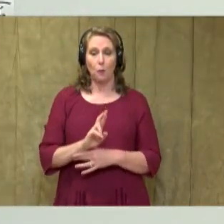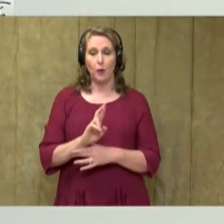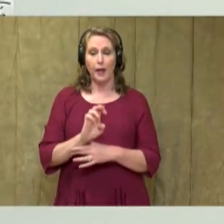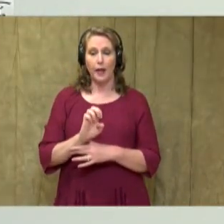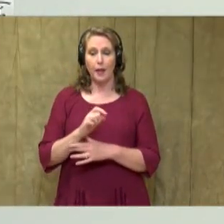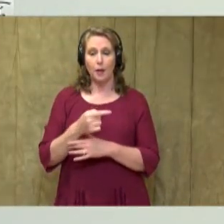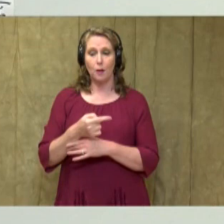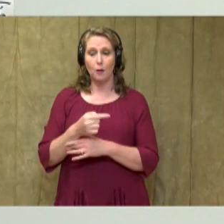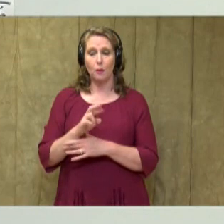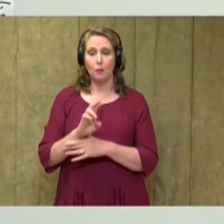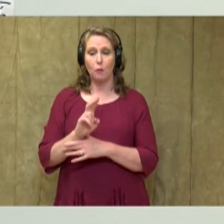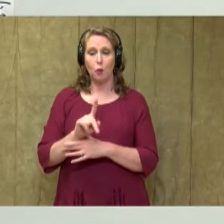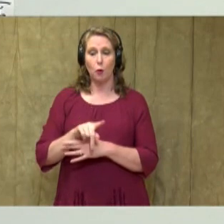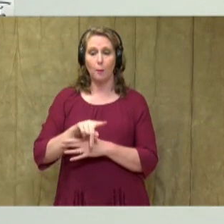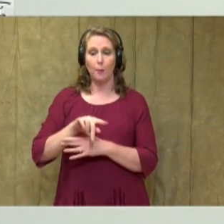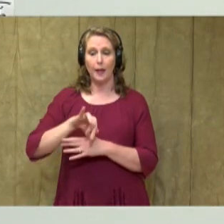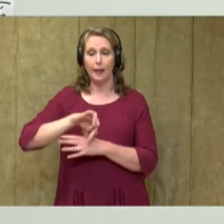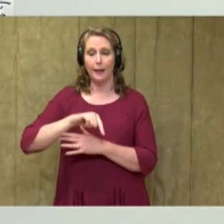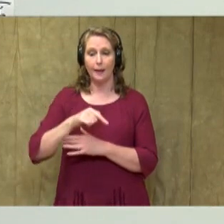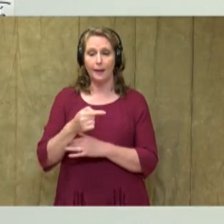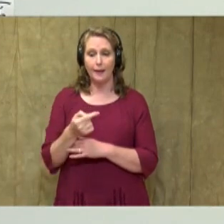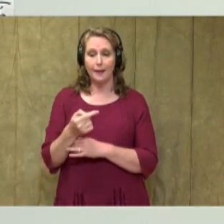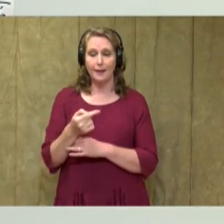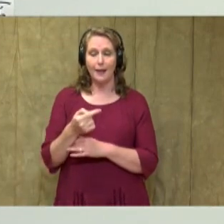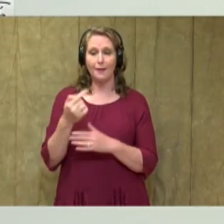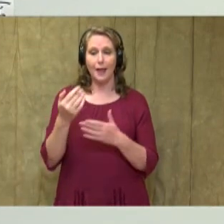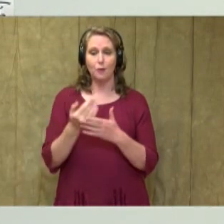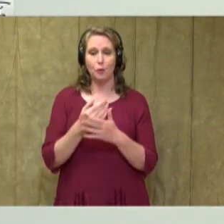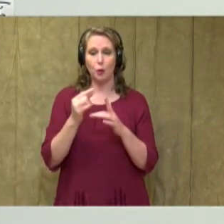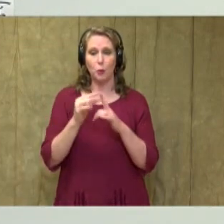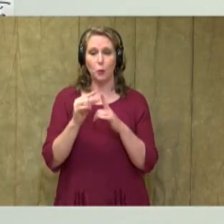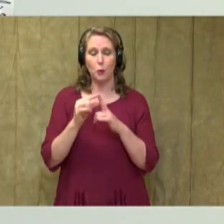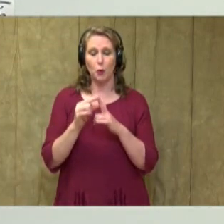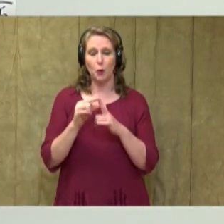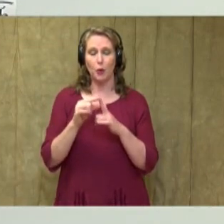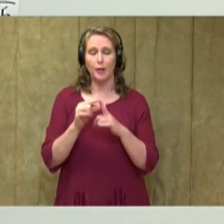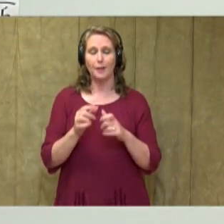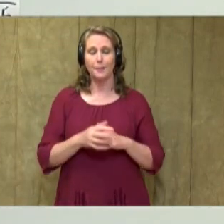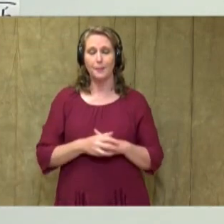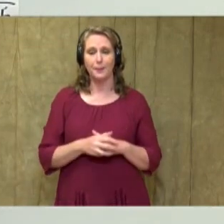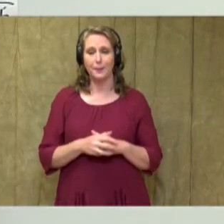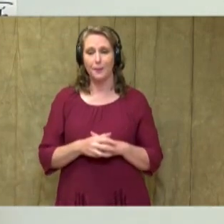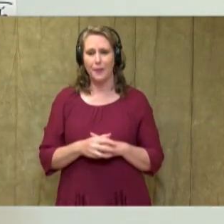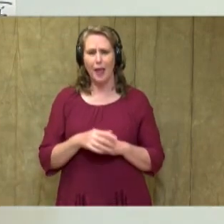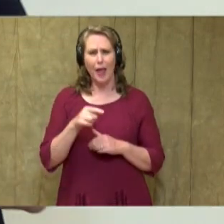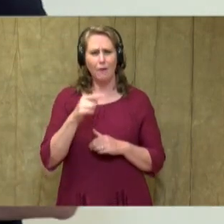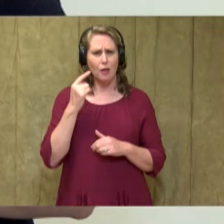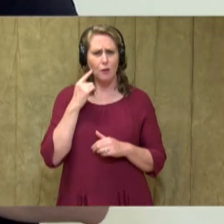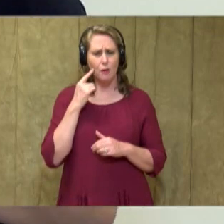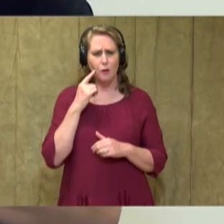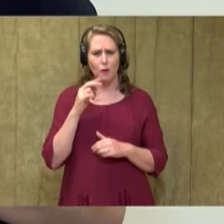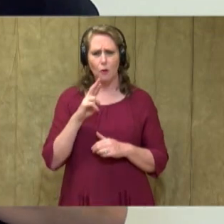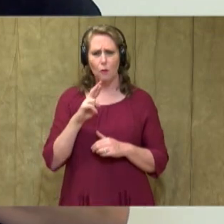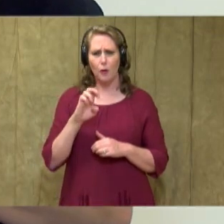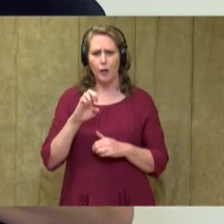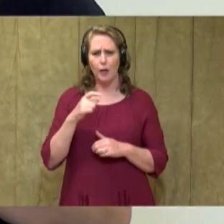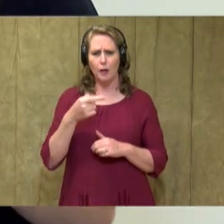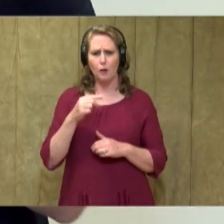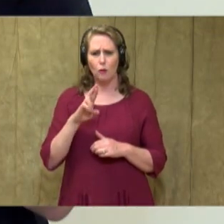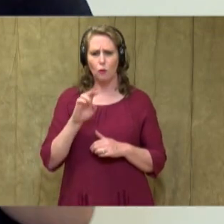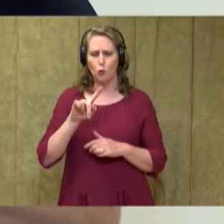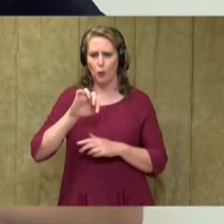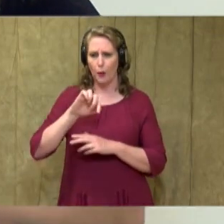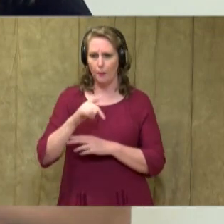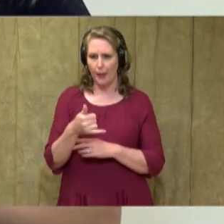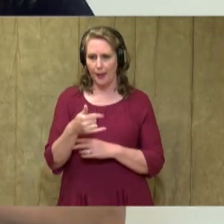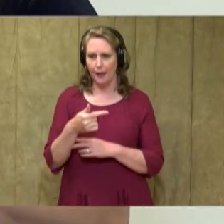regrouping. Regrouping, that's going to be our important word of the day. Have you heard of regrouping before? You